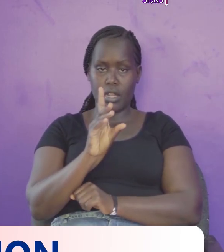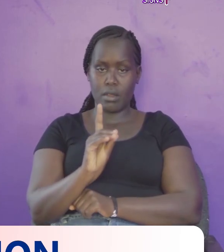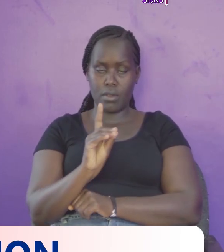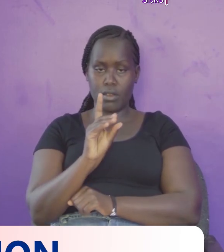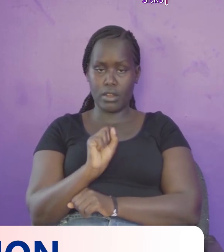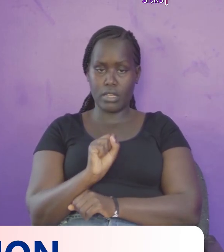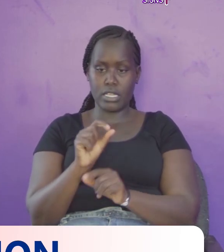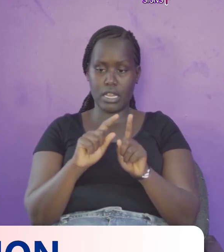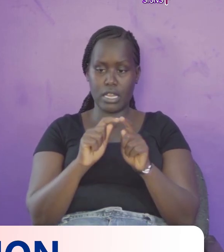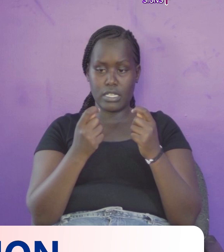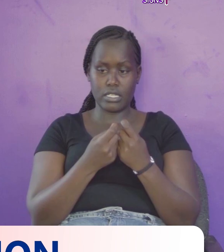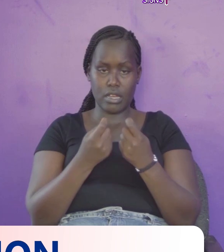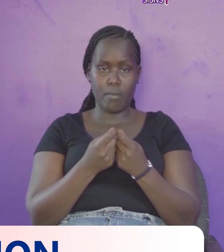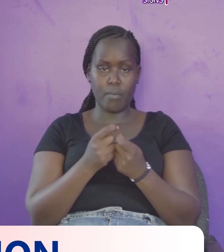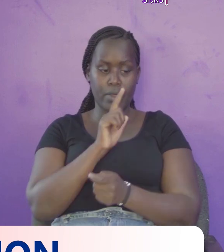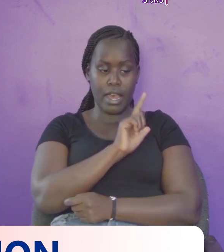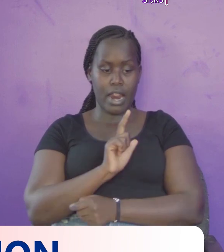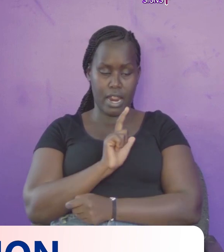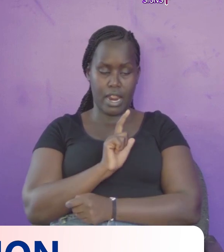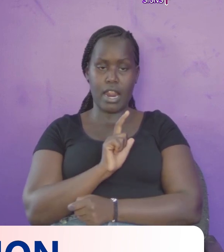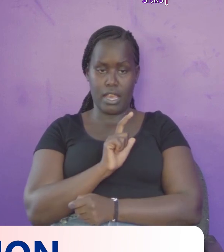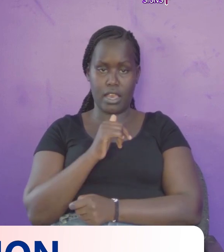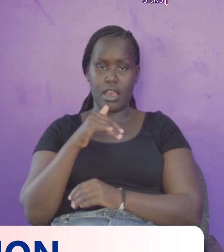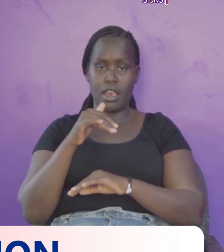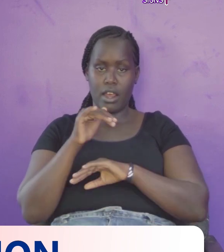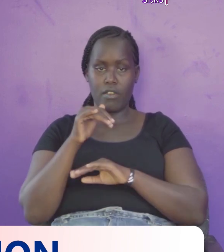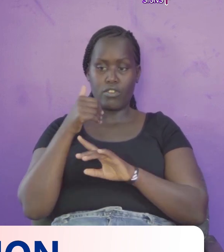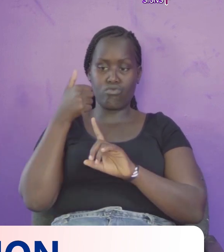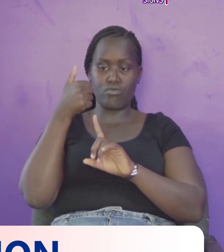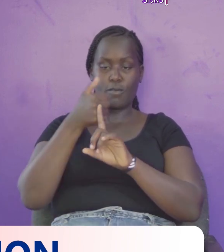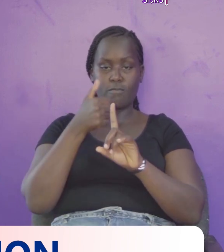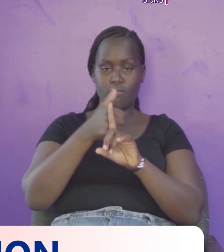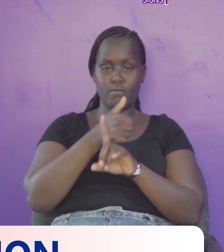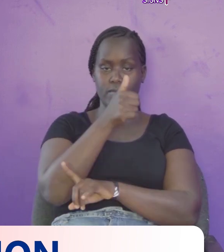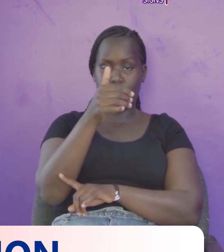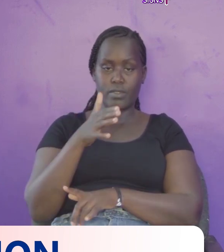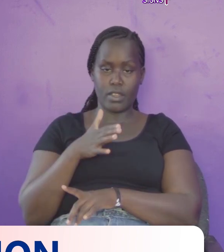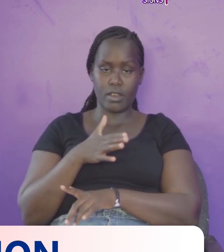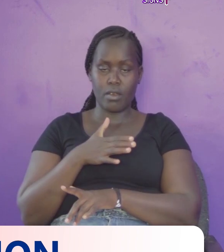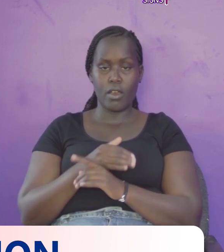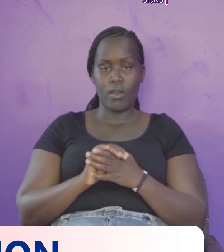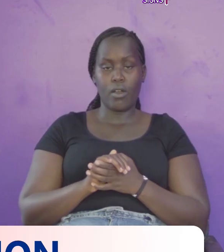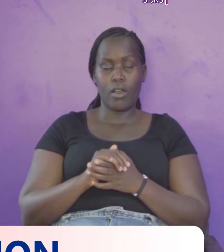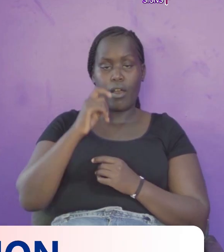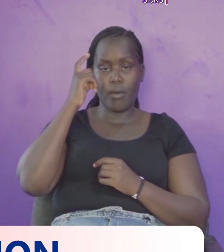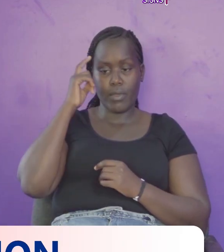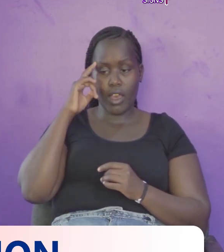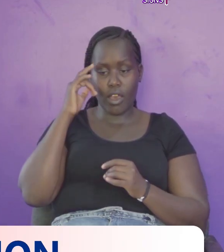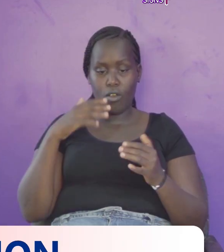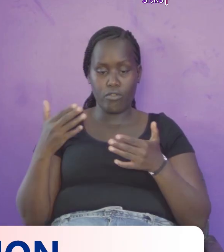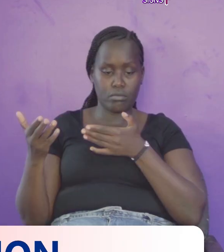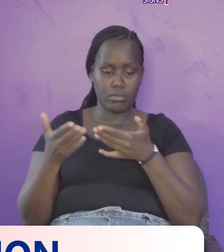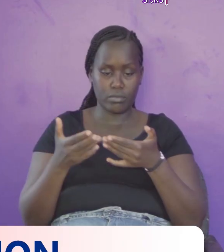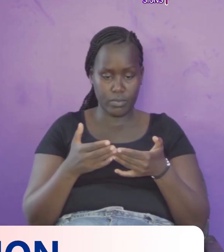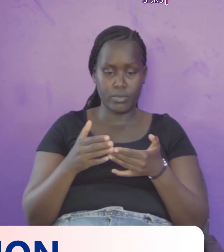caucus, lucky enough, it was championed by ORPP. So I'm thinking of bringing